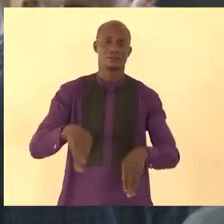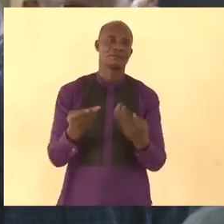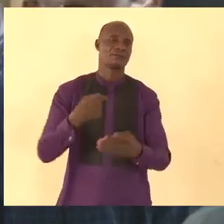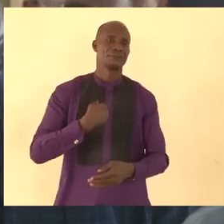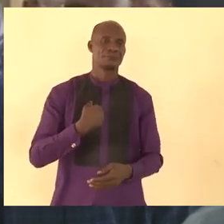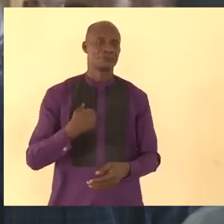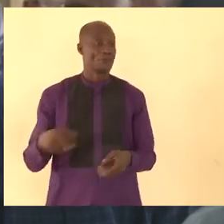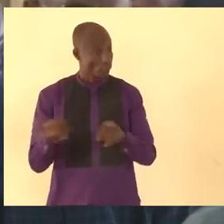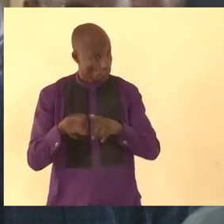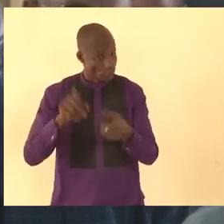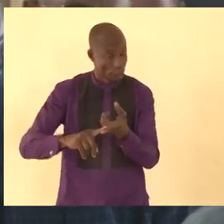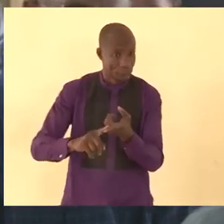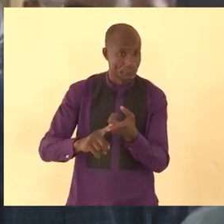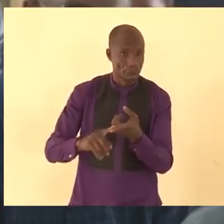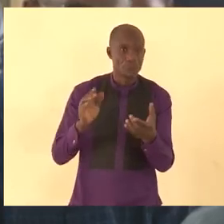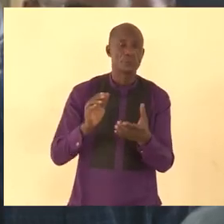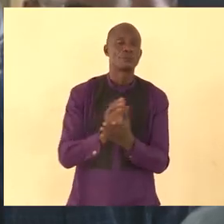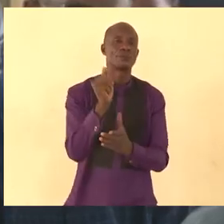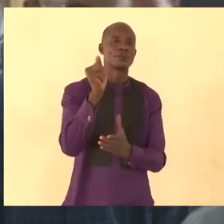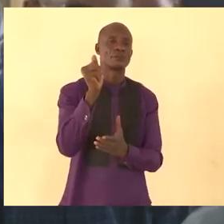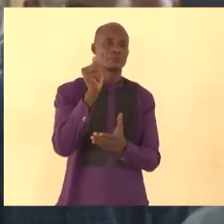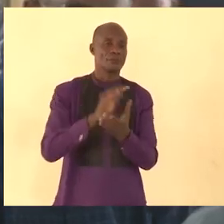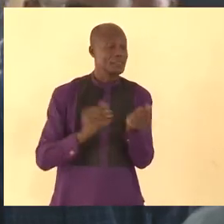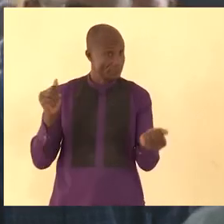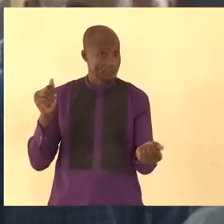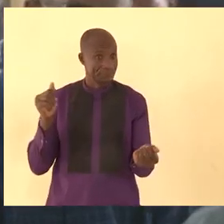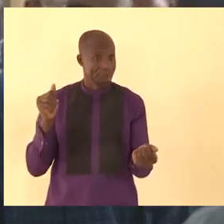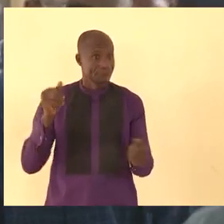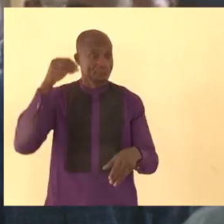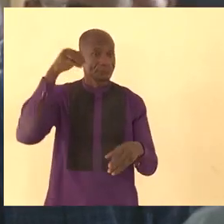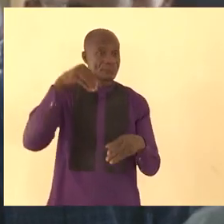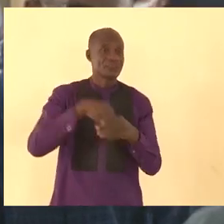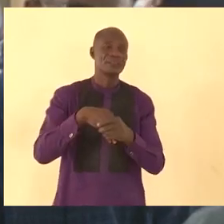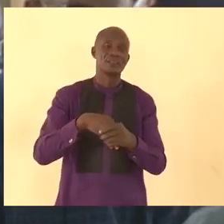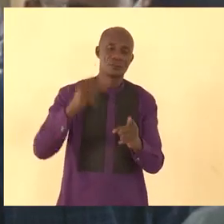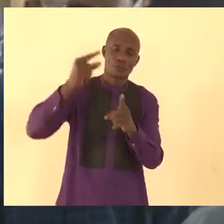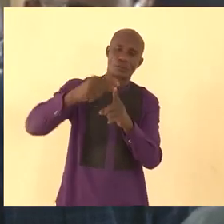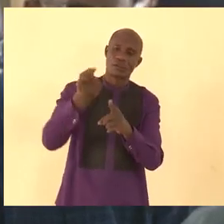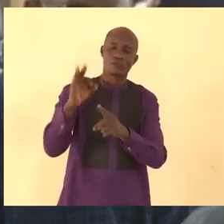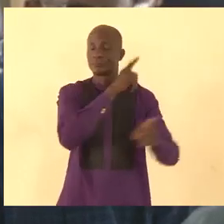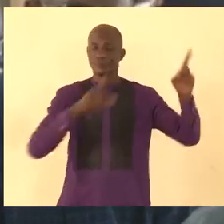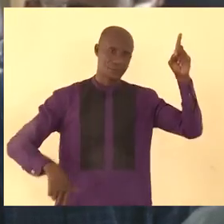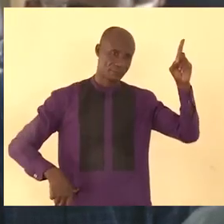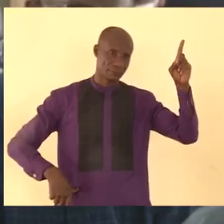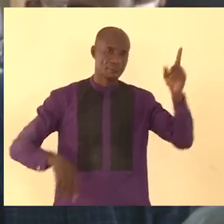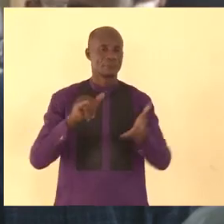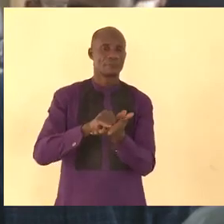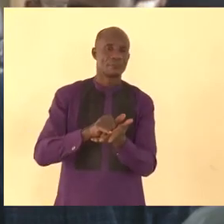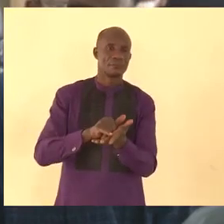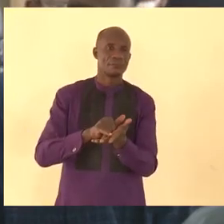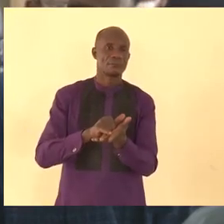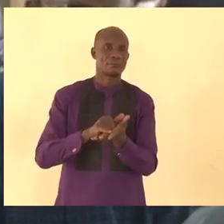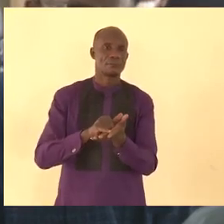And also to believe in the word of the Lord,